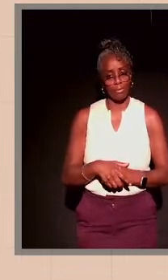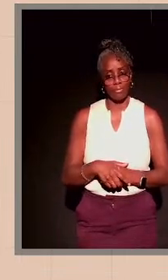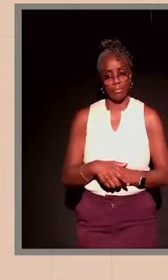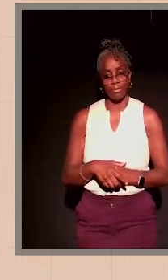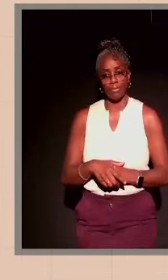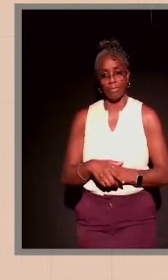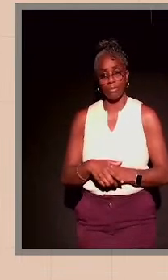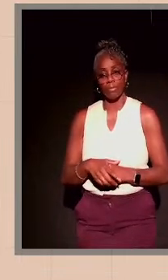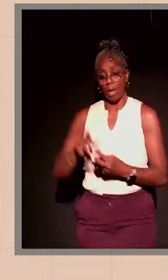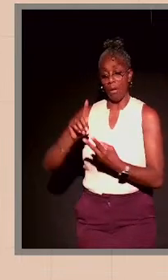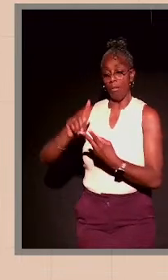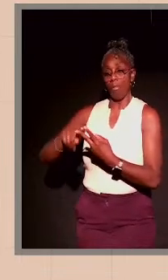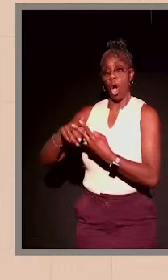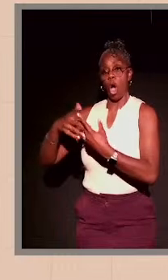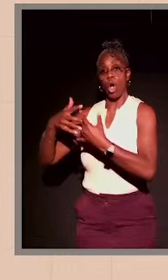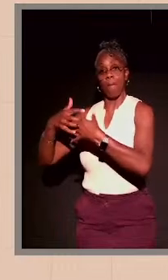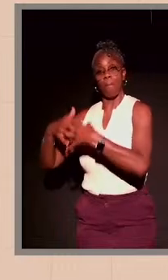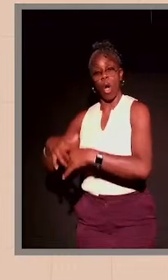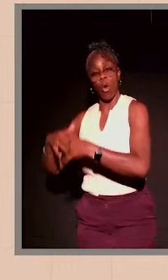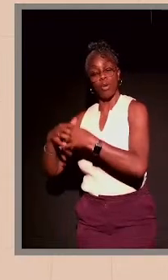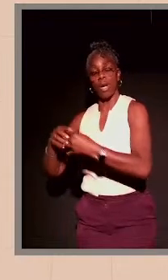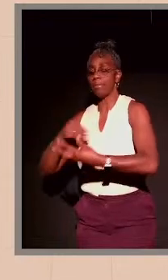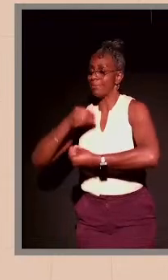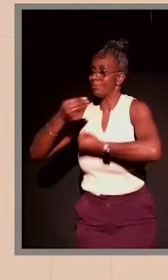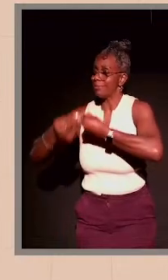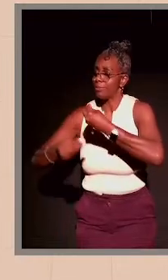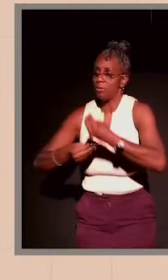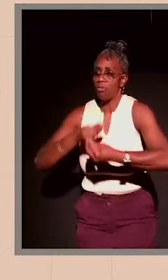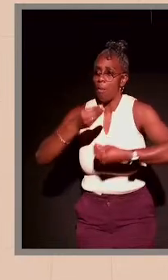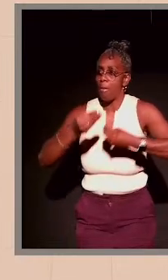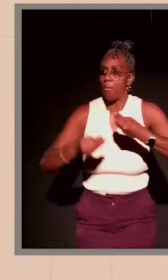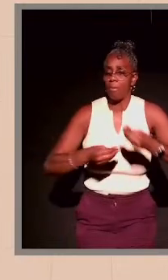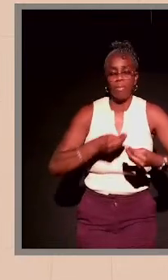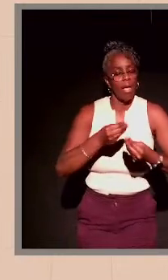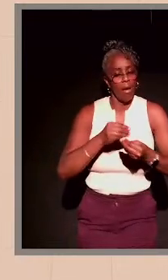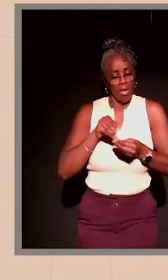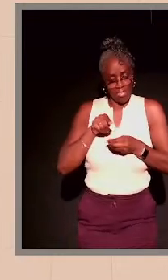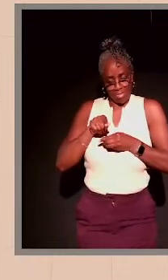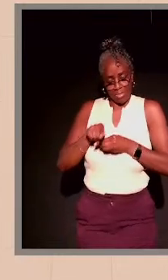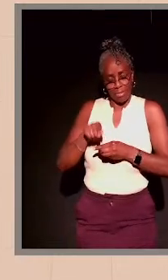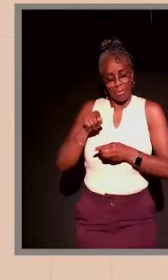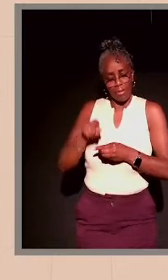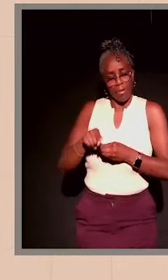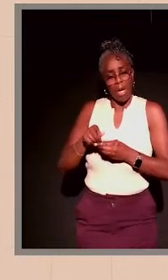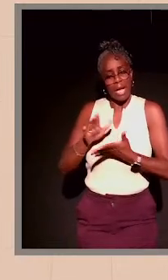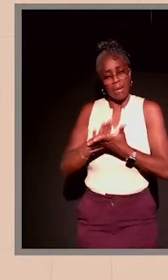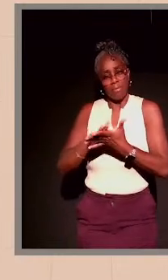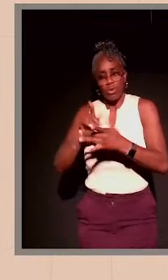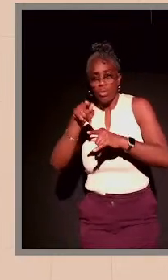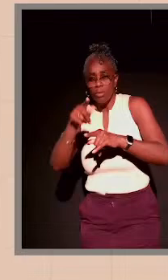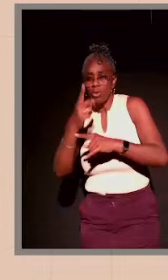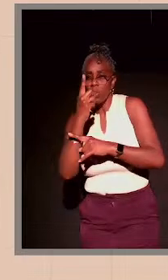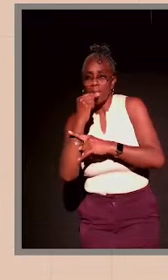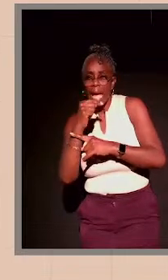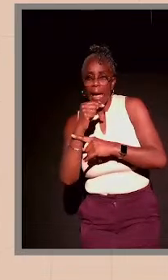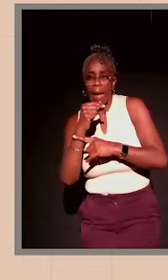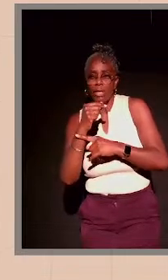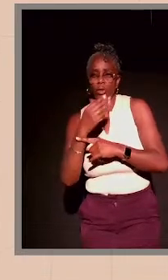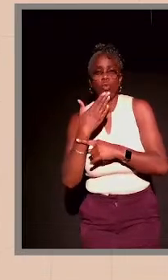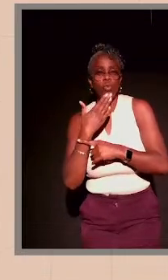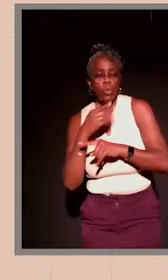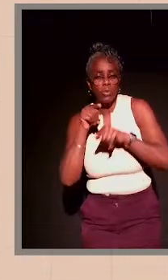component that I'd like to mention to you is a component that allows users